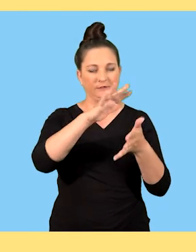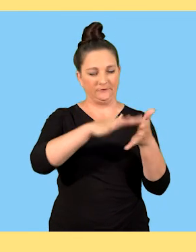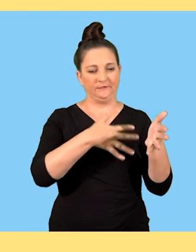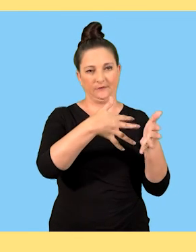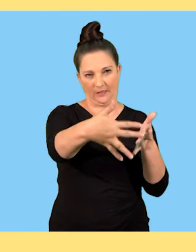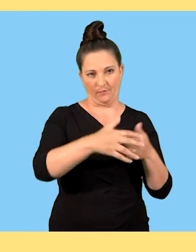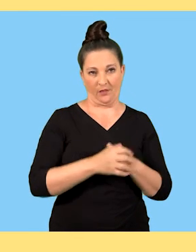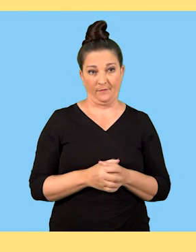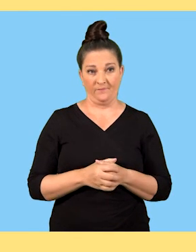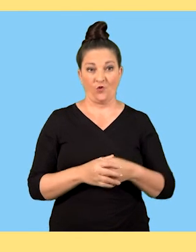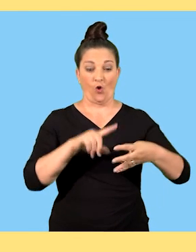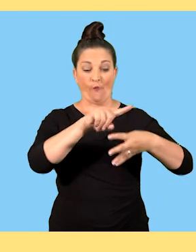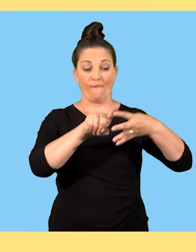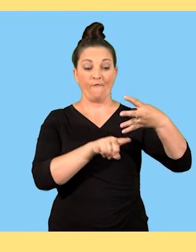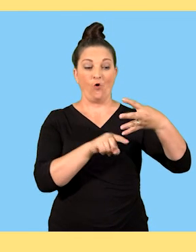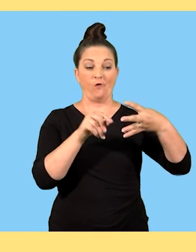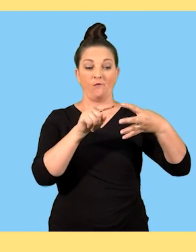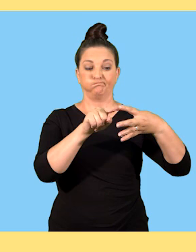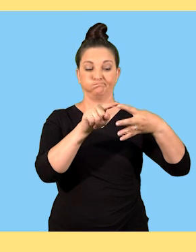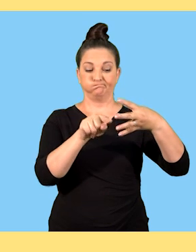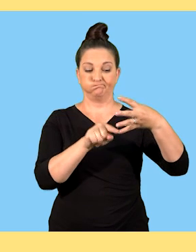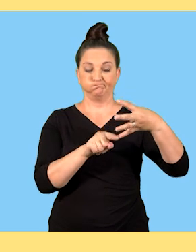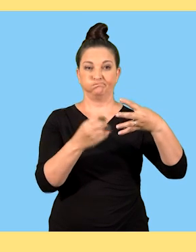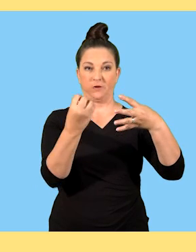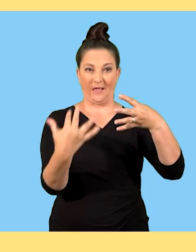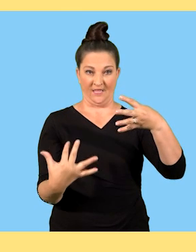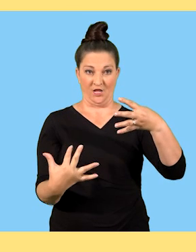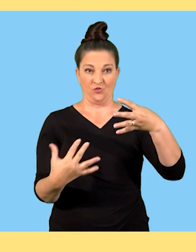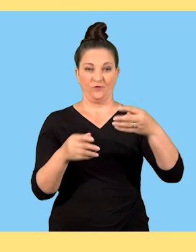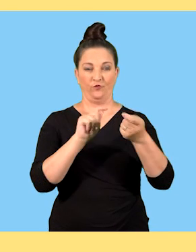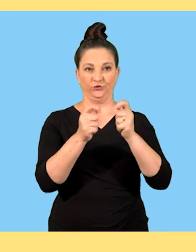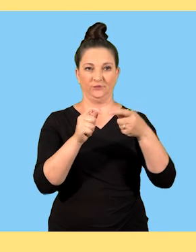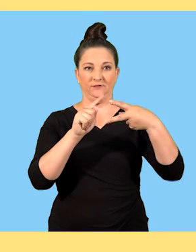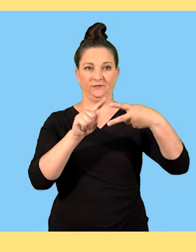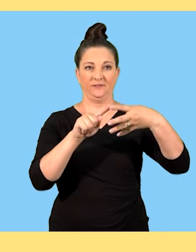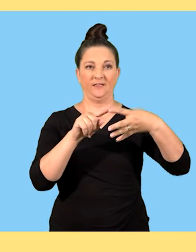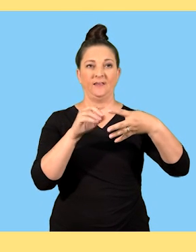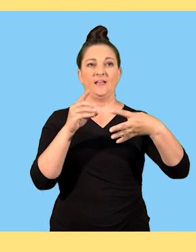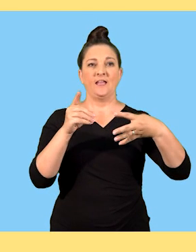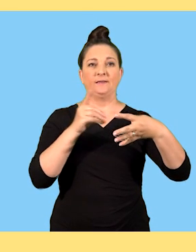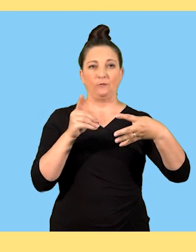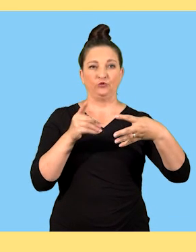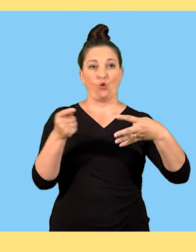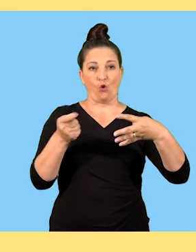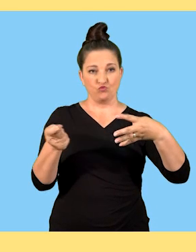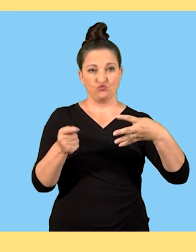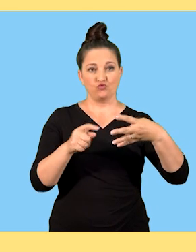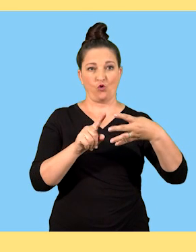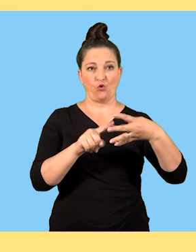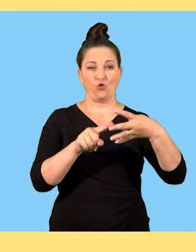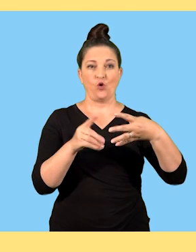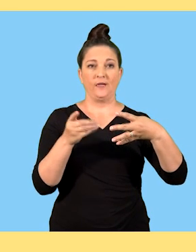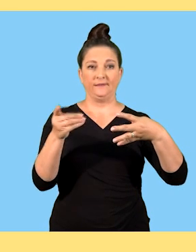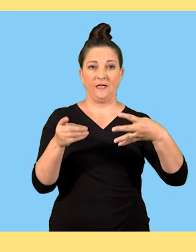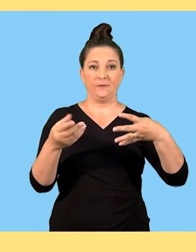here the four accounts that were affected by the adjustment: your debtors control, your debtors allowances, your trading stock,